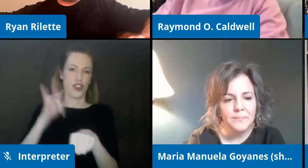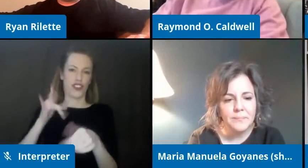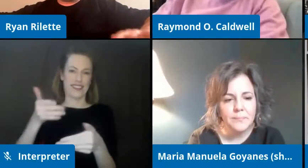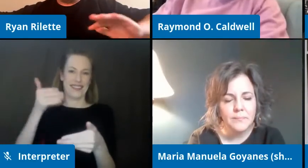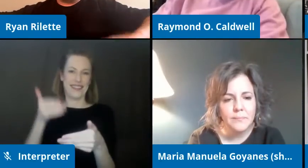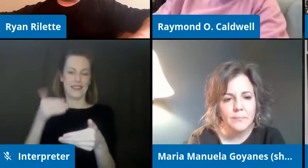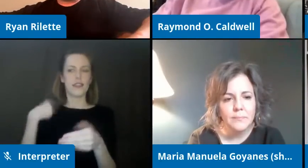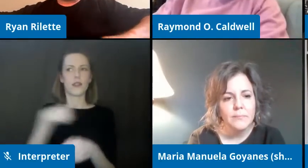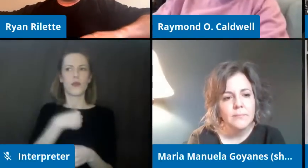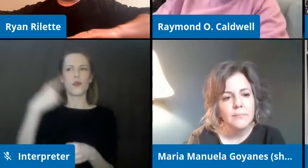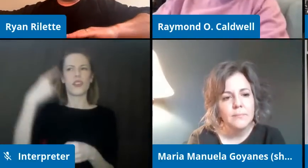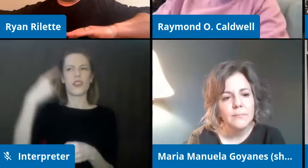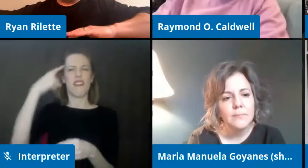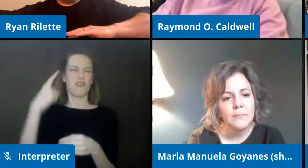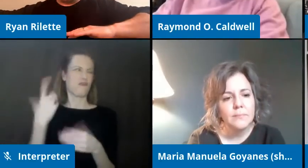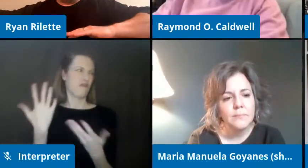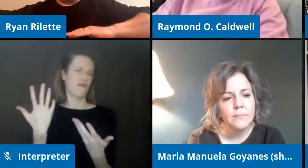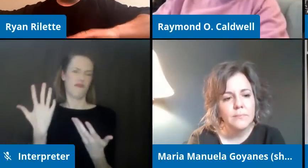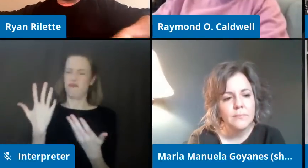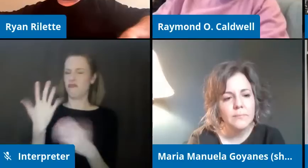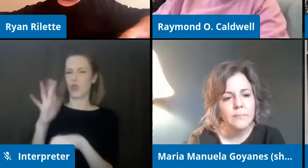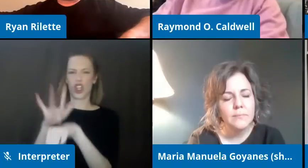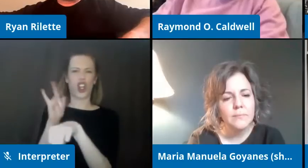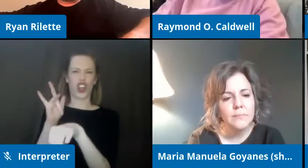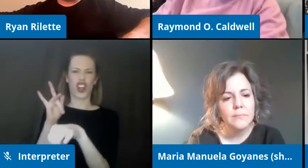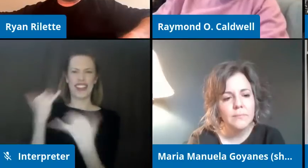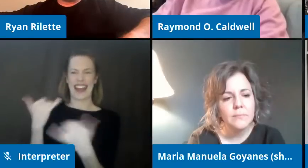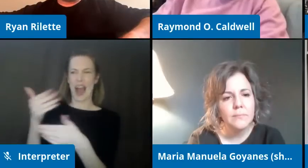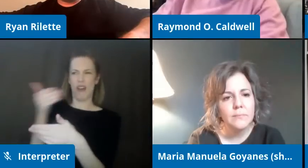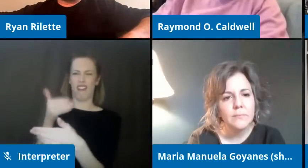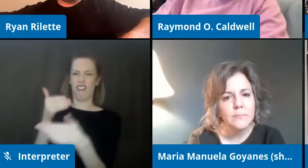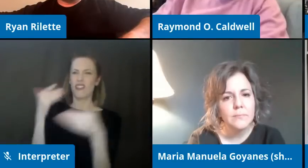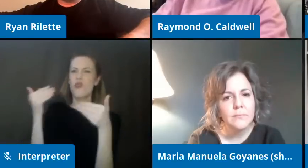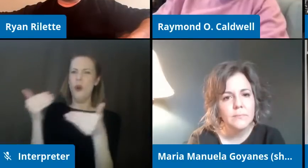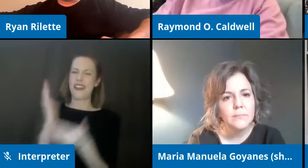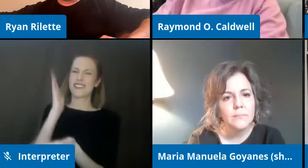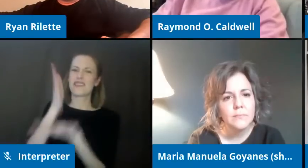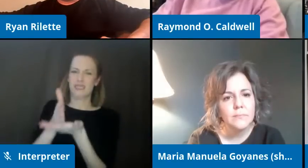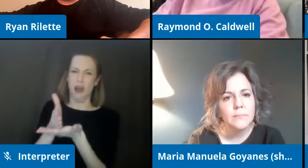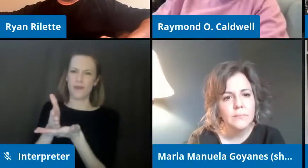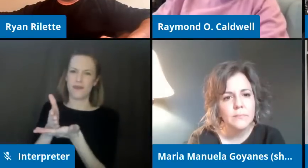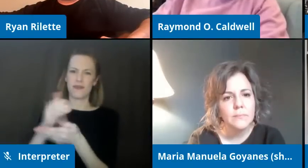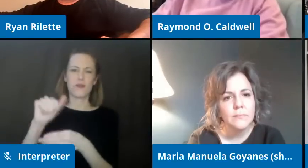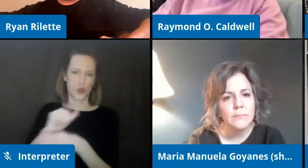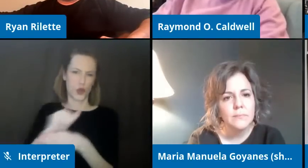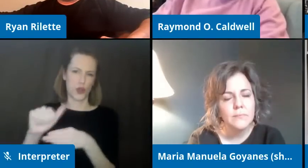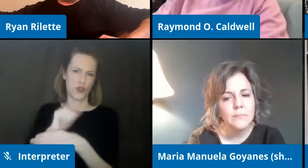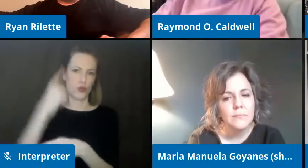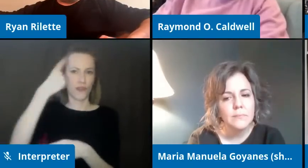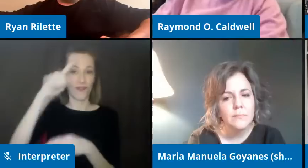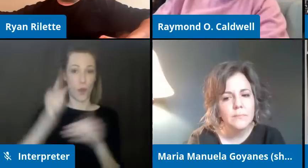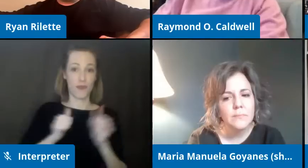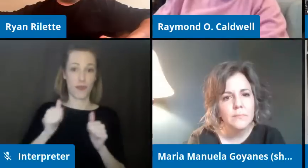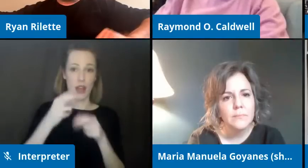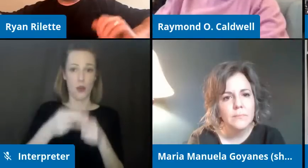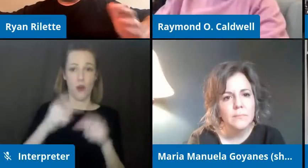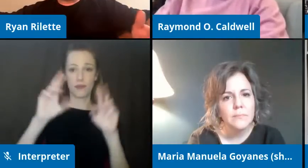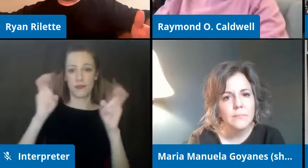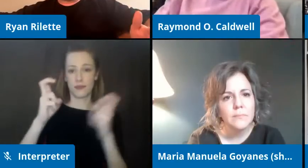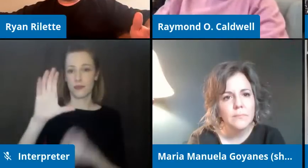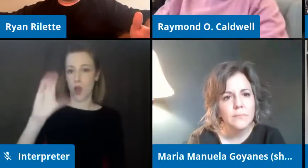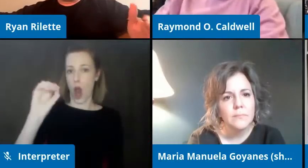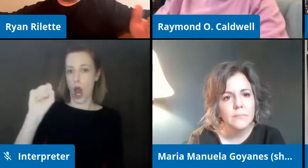enough on that we can cut and stop rehearsals for cost of living right now. We've had to cancel